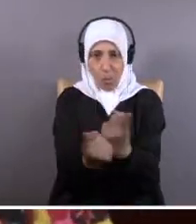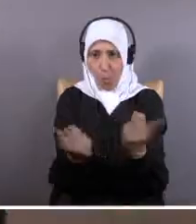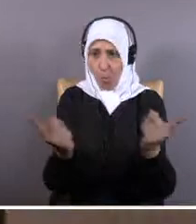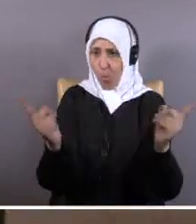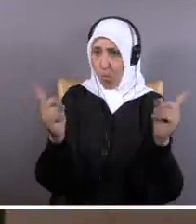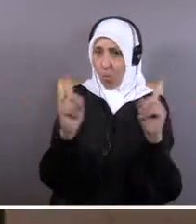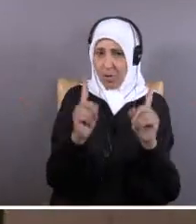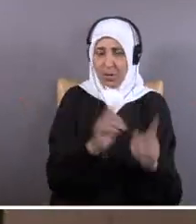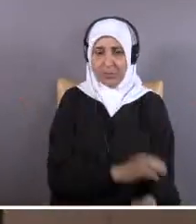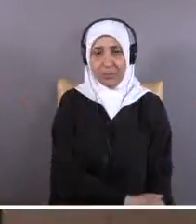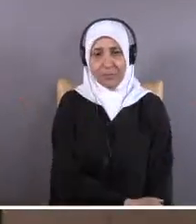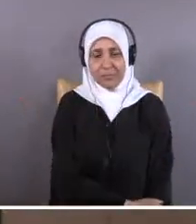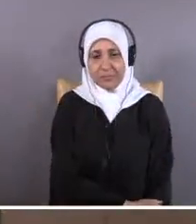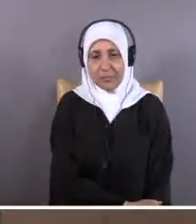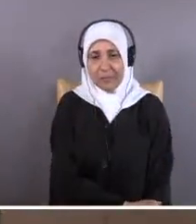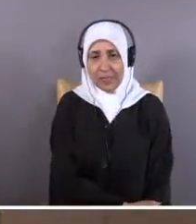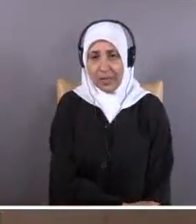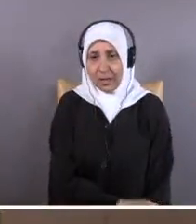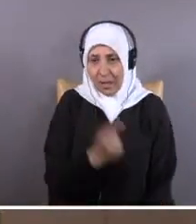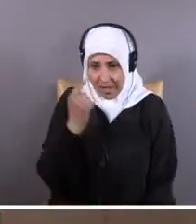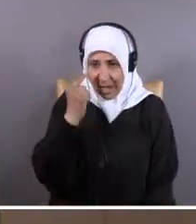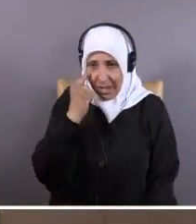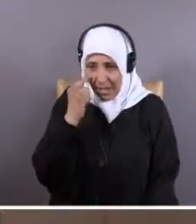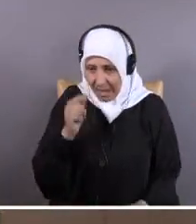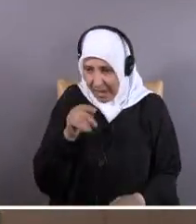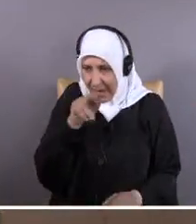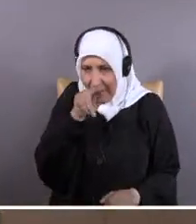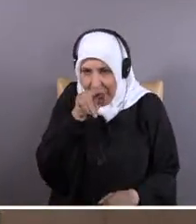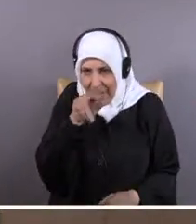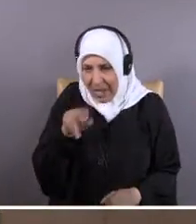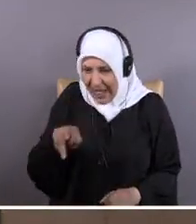including the little bugs, to